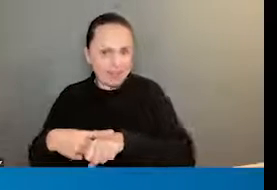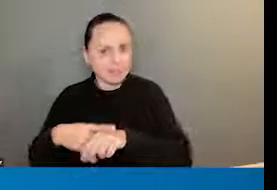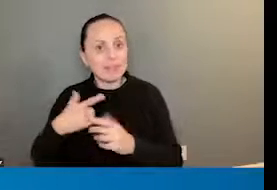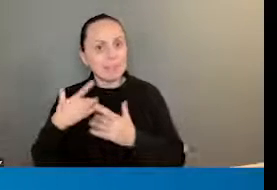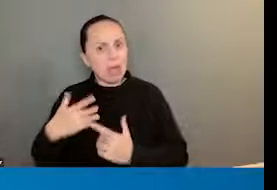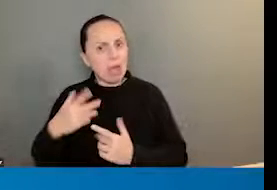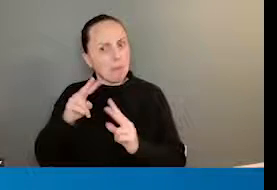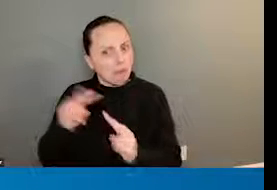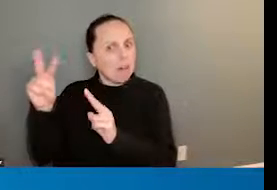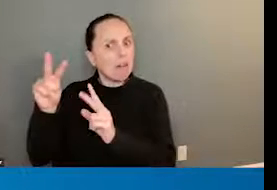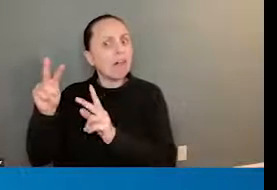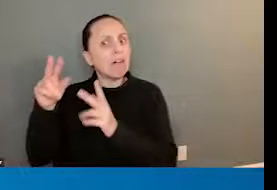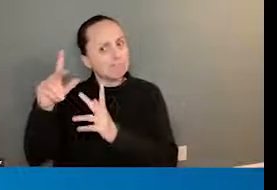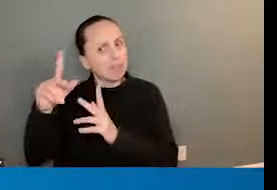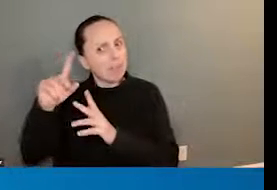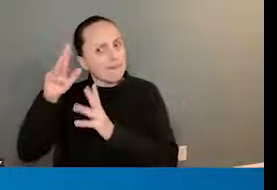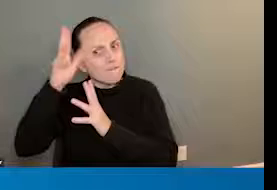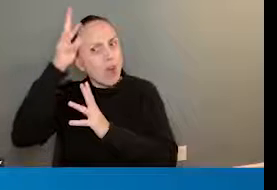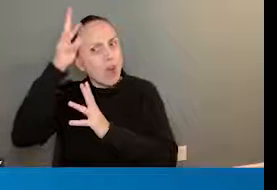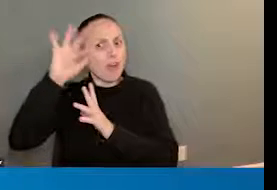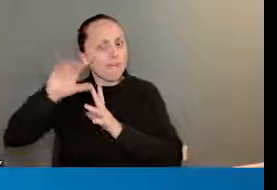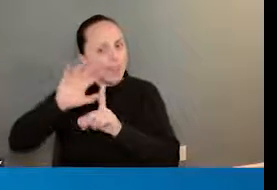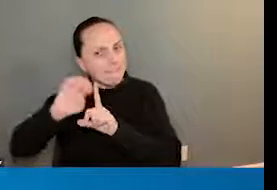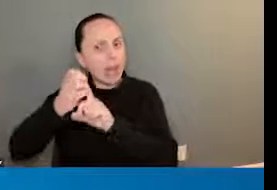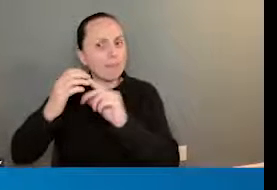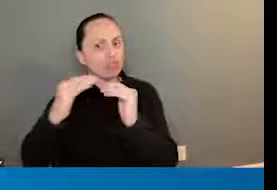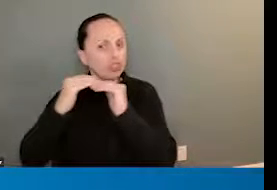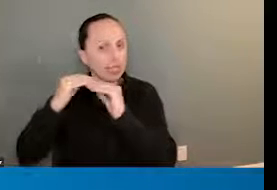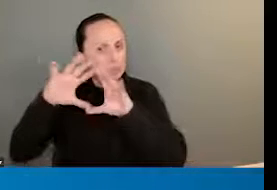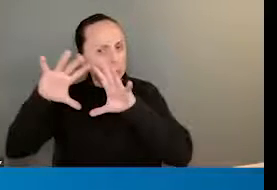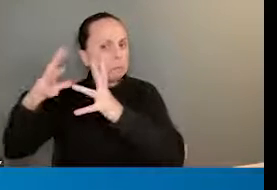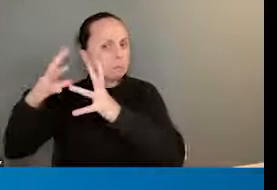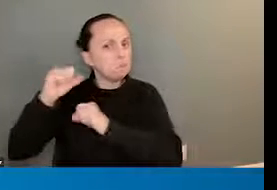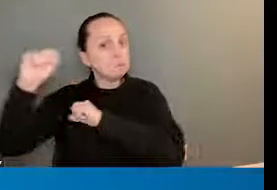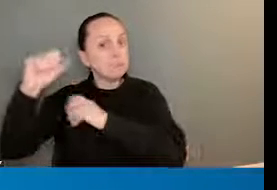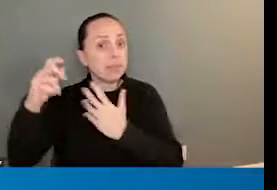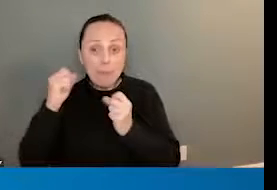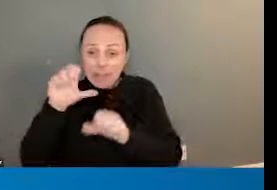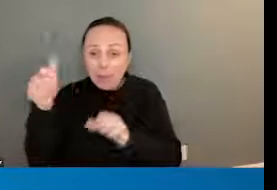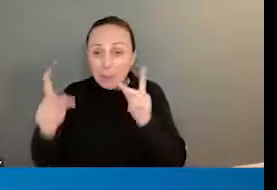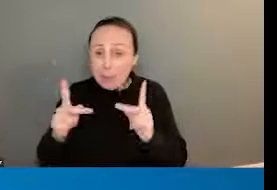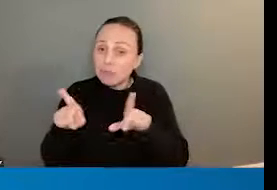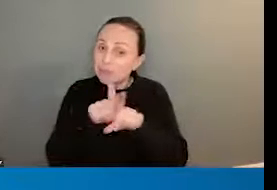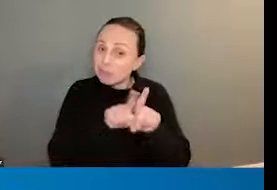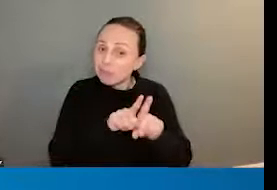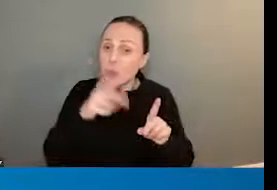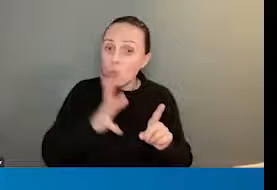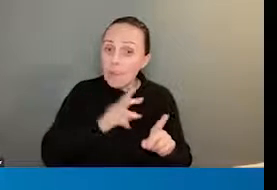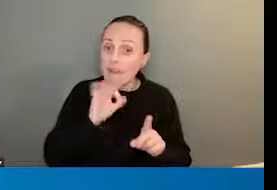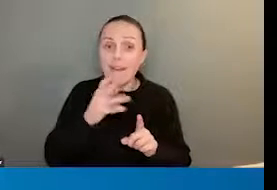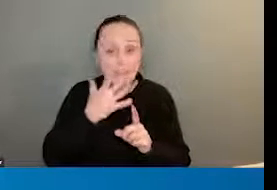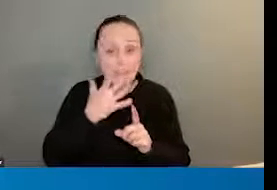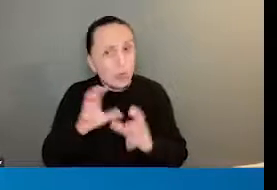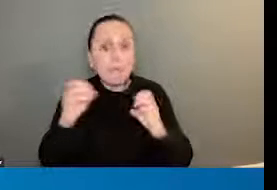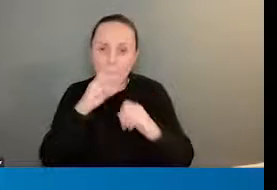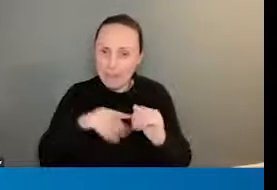regarded as the father of the environmental justice movement. Now, mind you, there were many other folks, especially women of color, that were doing quite a bit